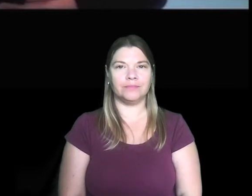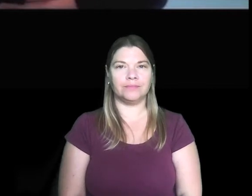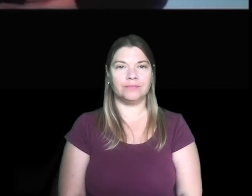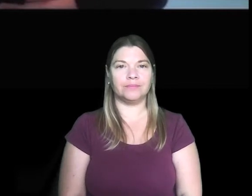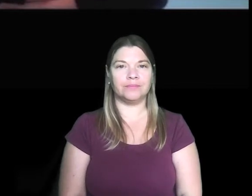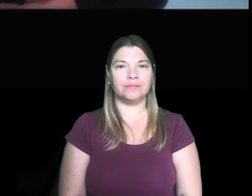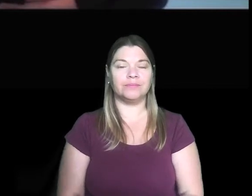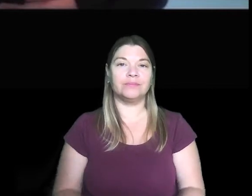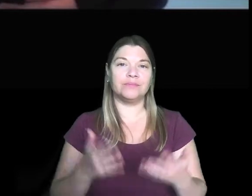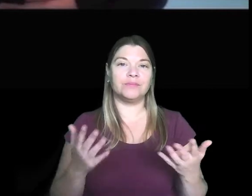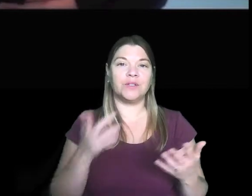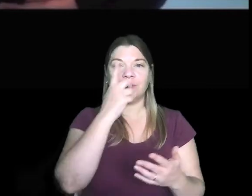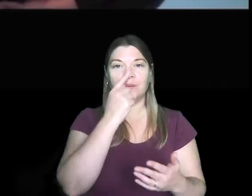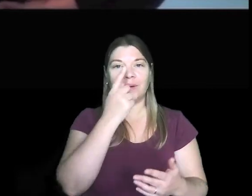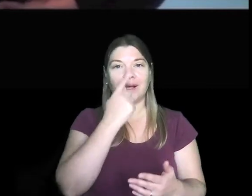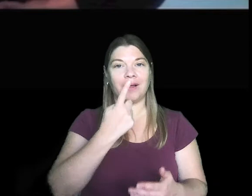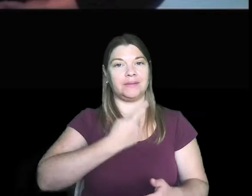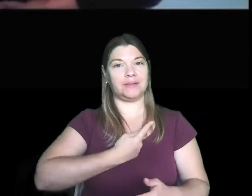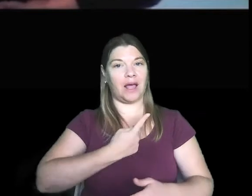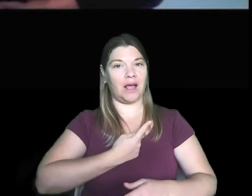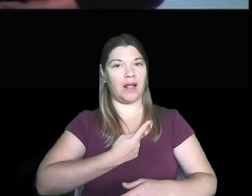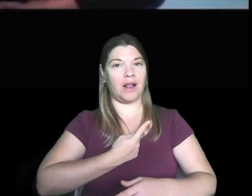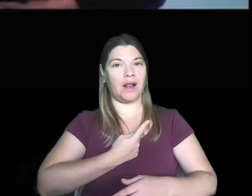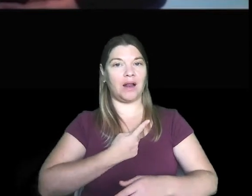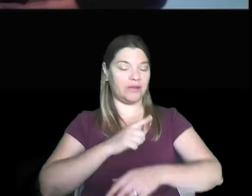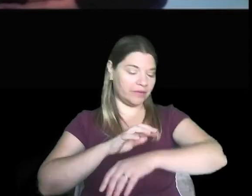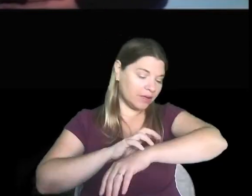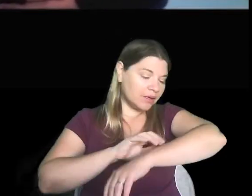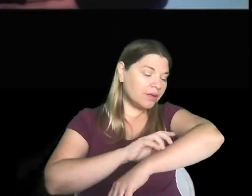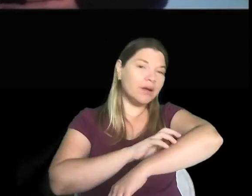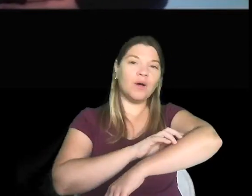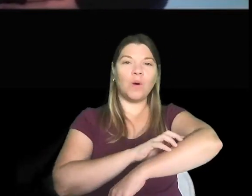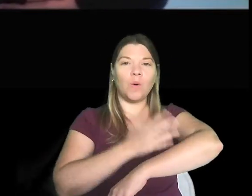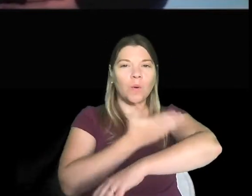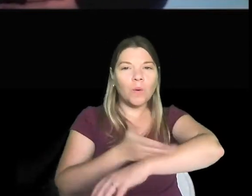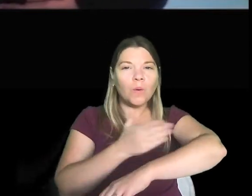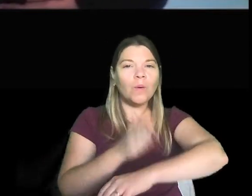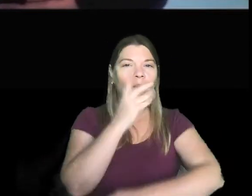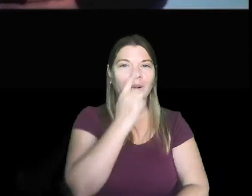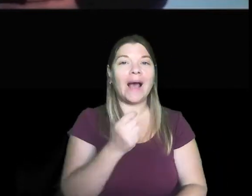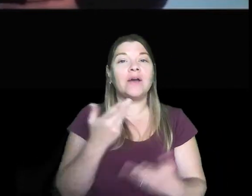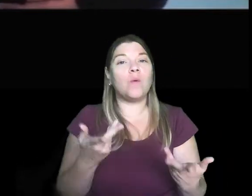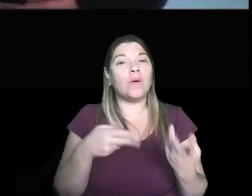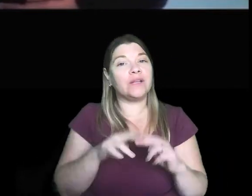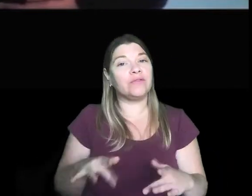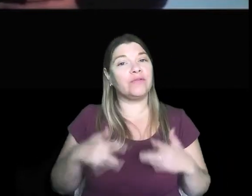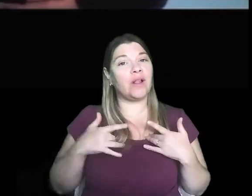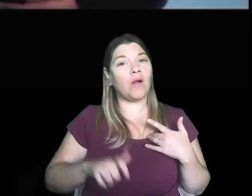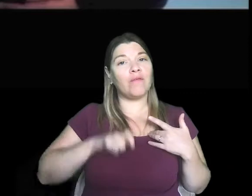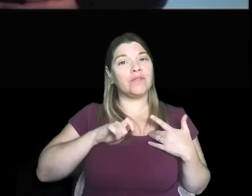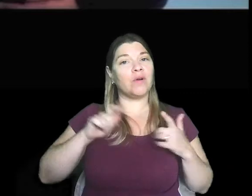You can do this as self-touch on your own skin, or if it feels comfortable, you can work with a partner.